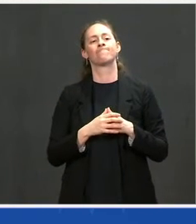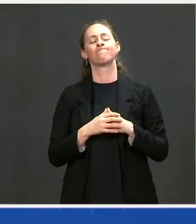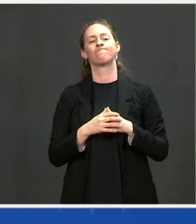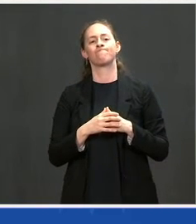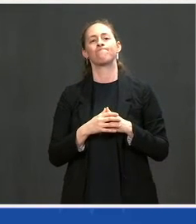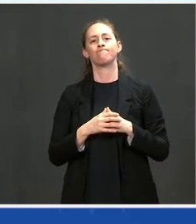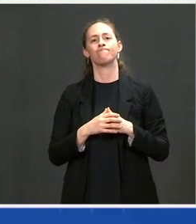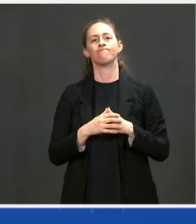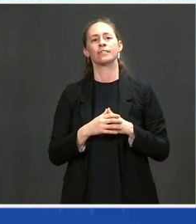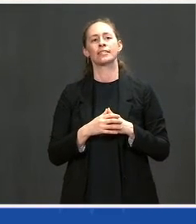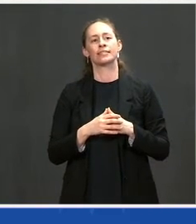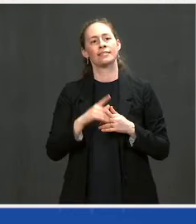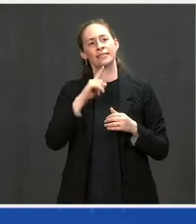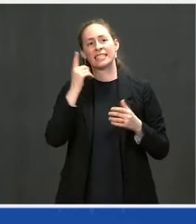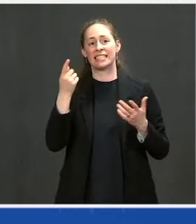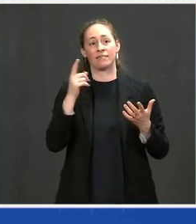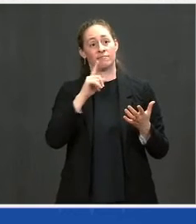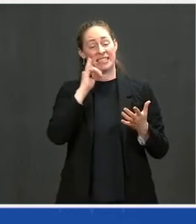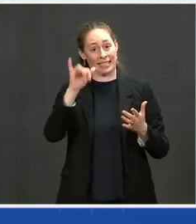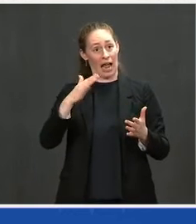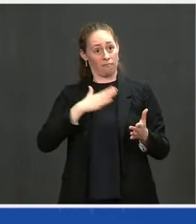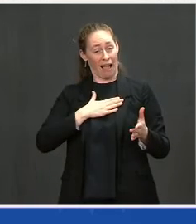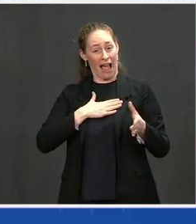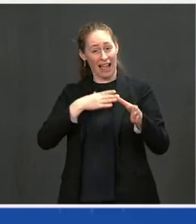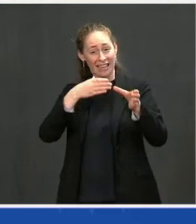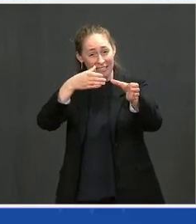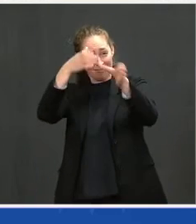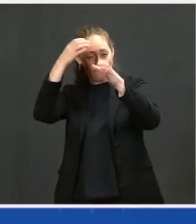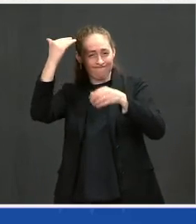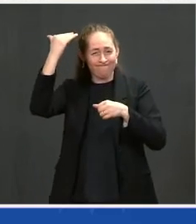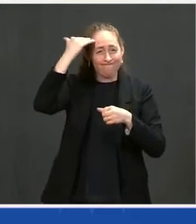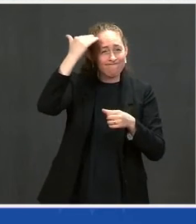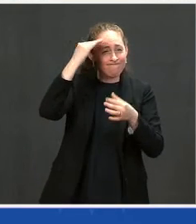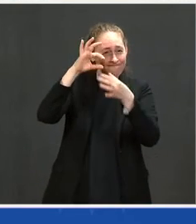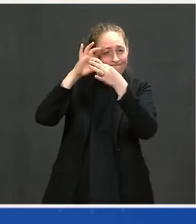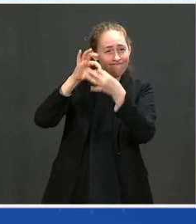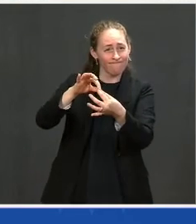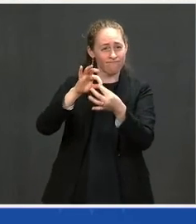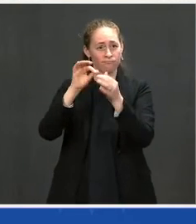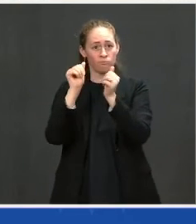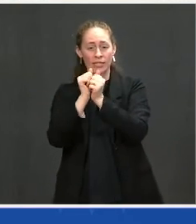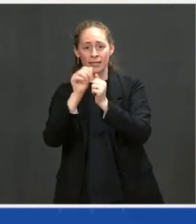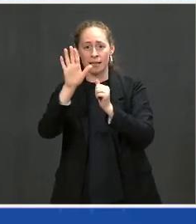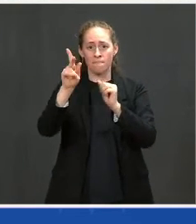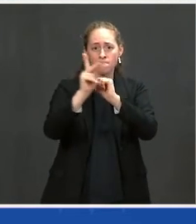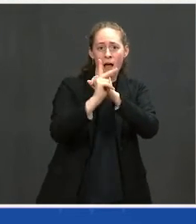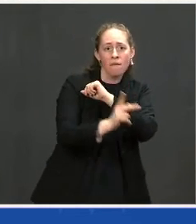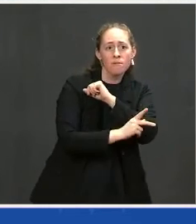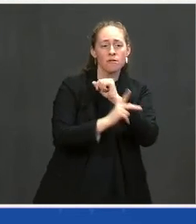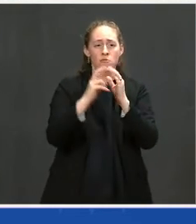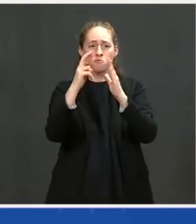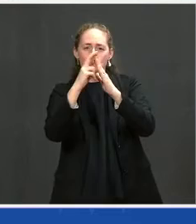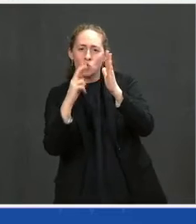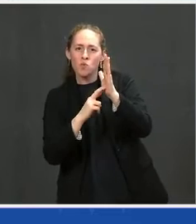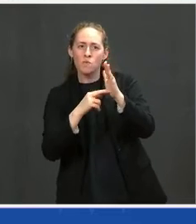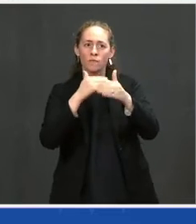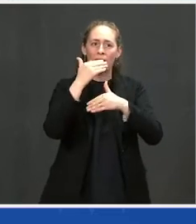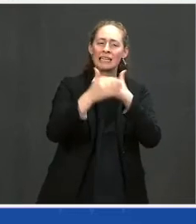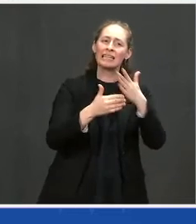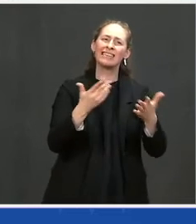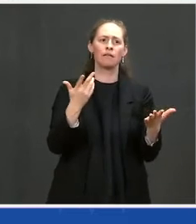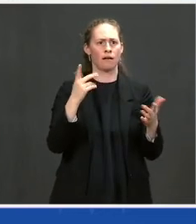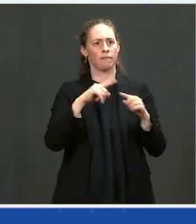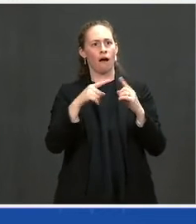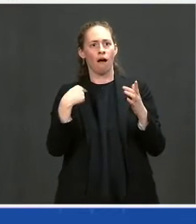It's not my expertise in what the parliamentary rules and how to get there are, but our preoccupation with the filibuster is totally